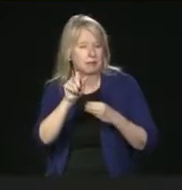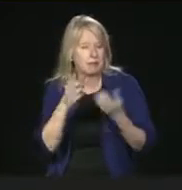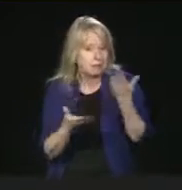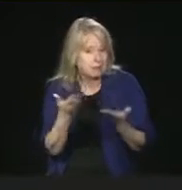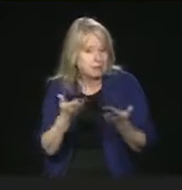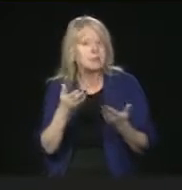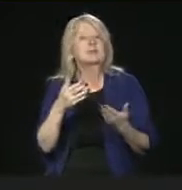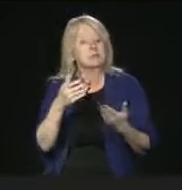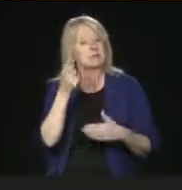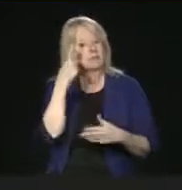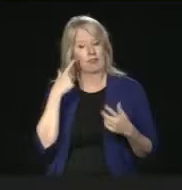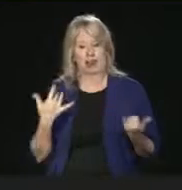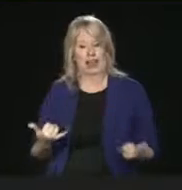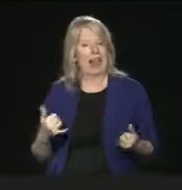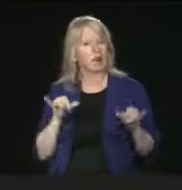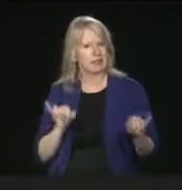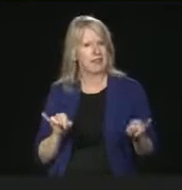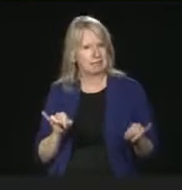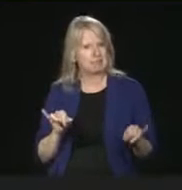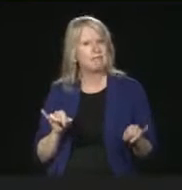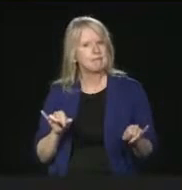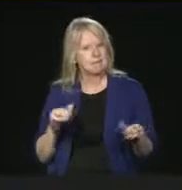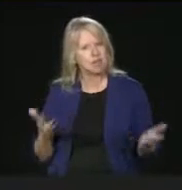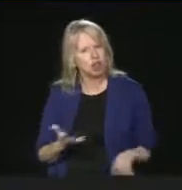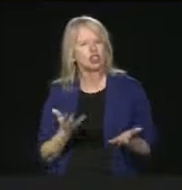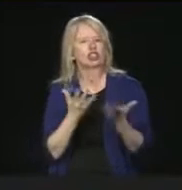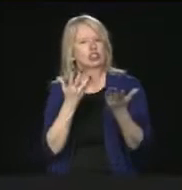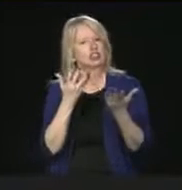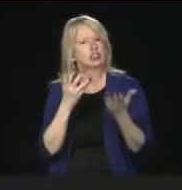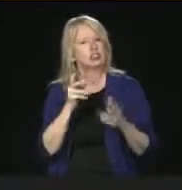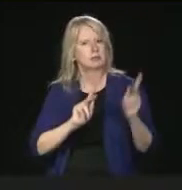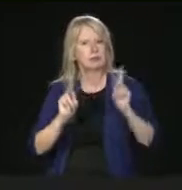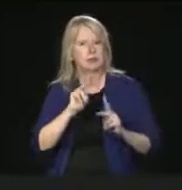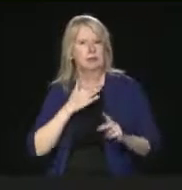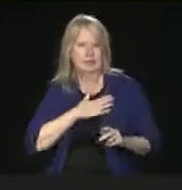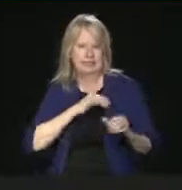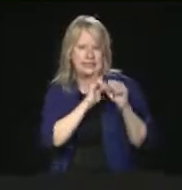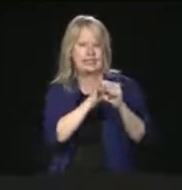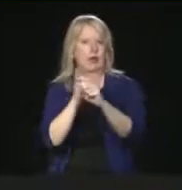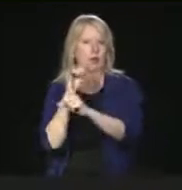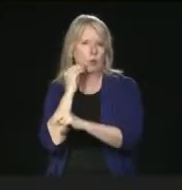being, we continue to ask everyone and encourage everyone to stay